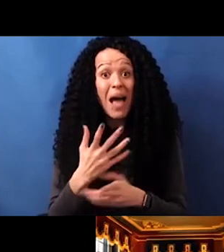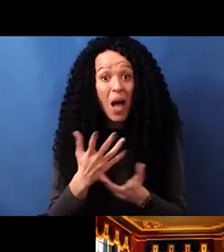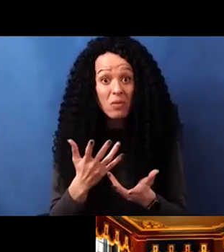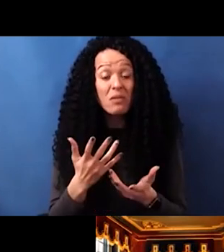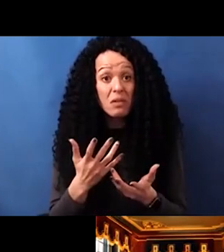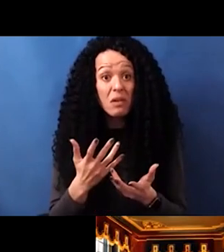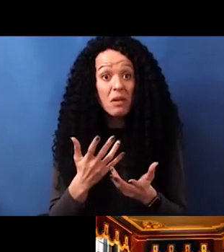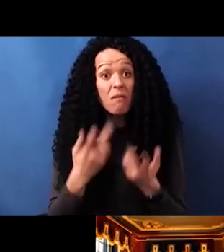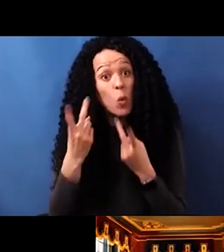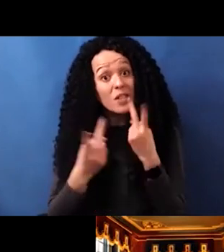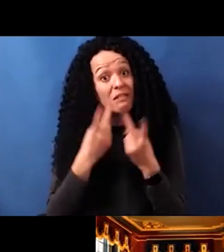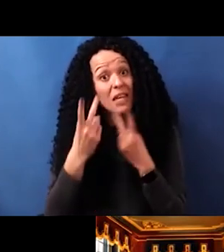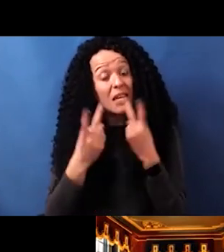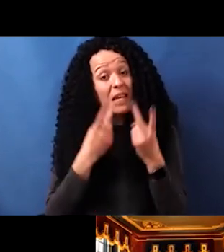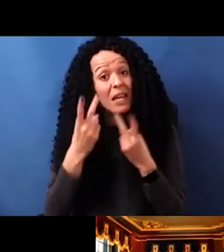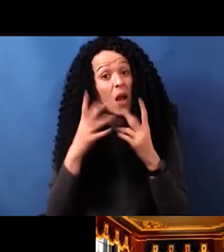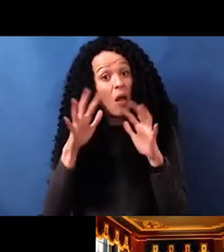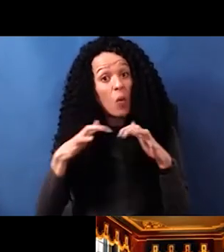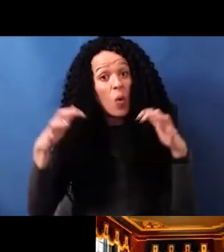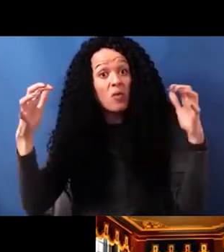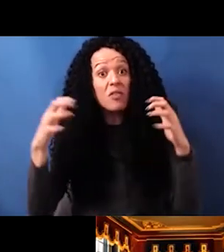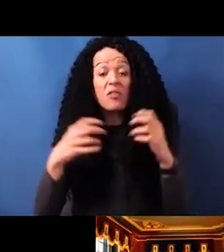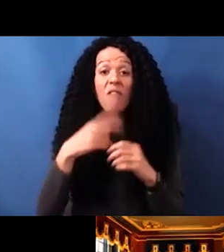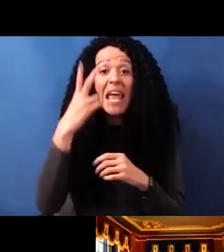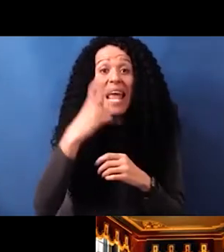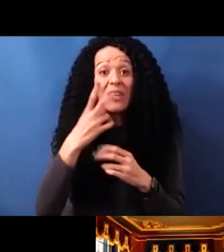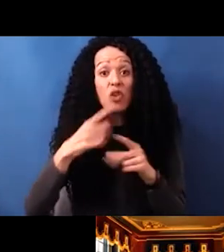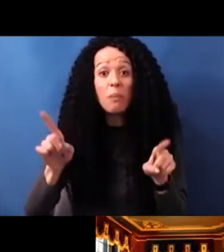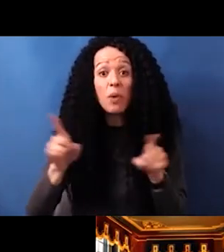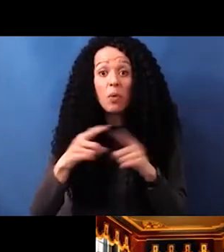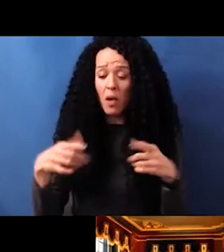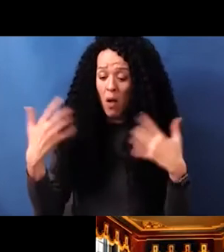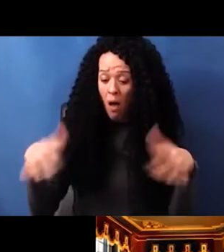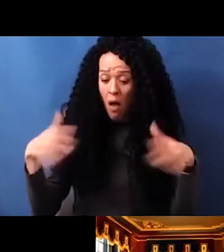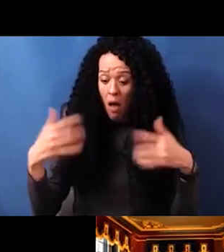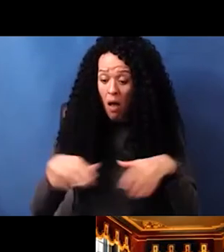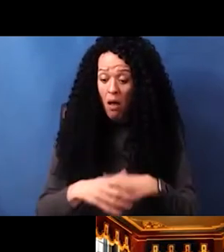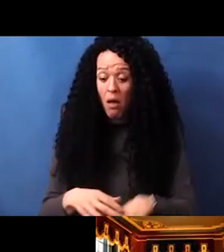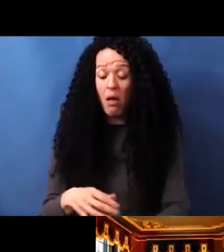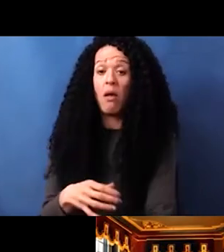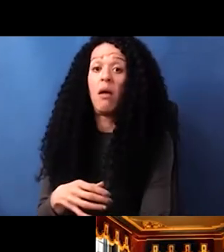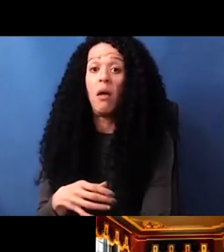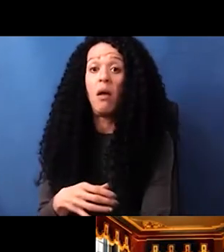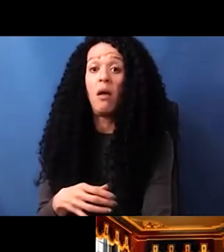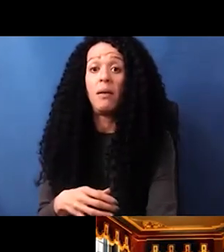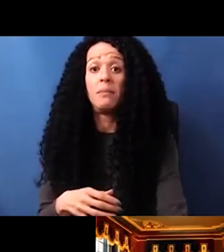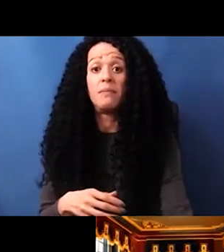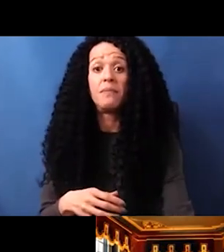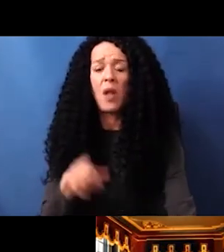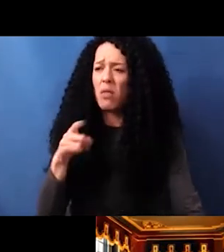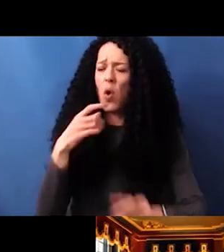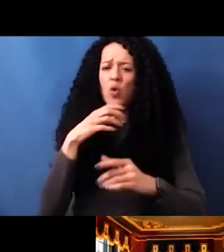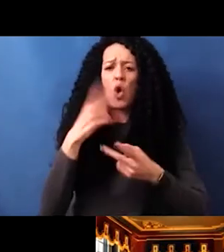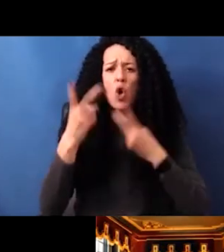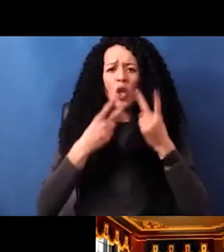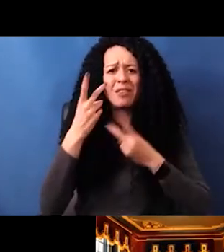£126 for singing at the concerts of ancient music. Goodness me. Those concerts, you know, Mrs. Somerville